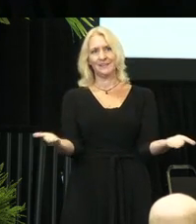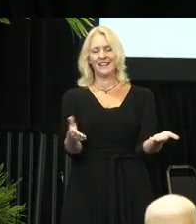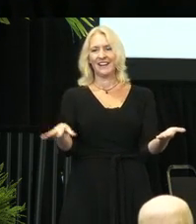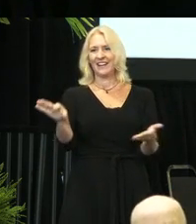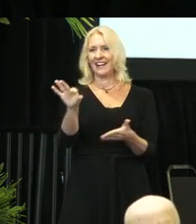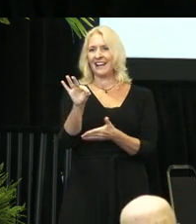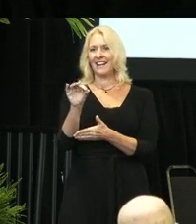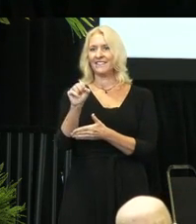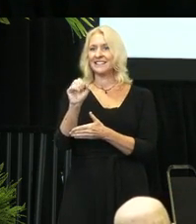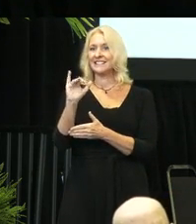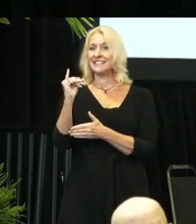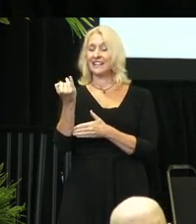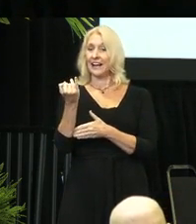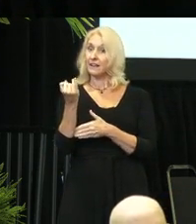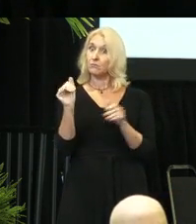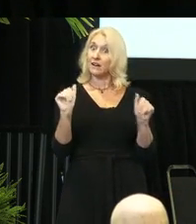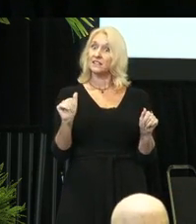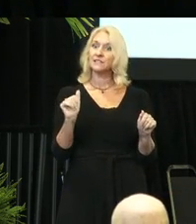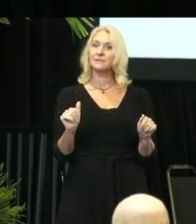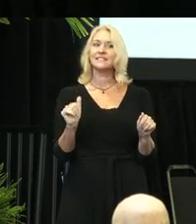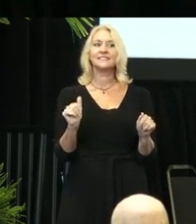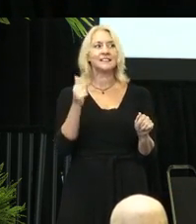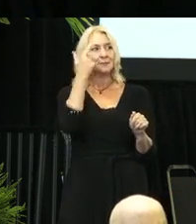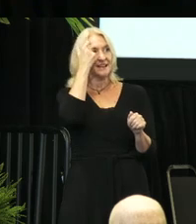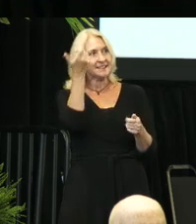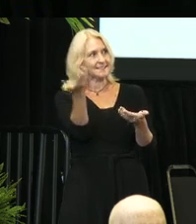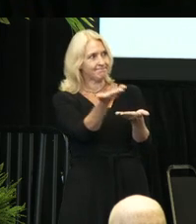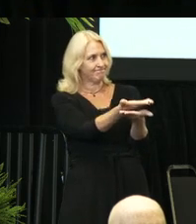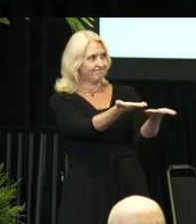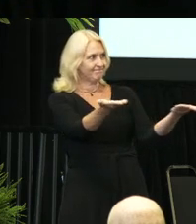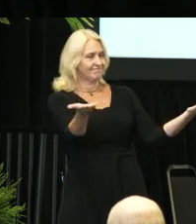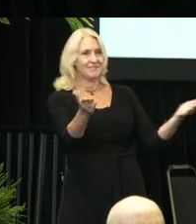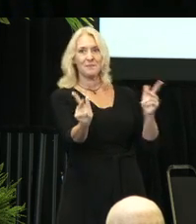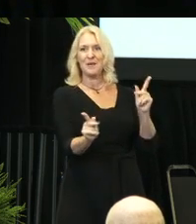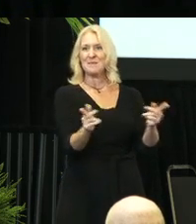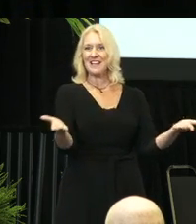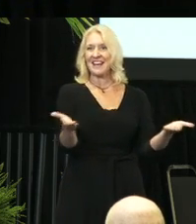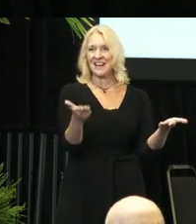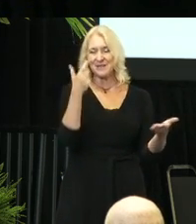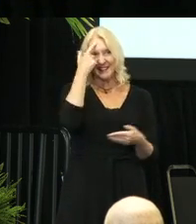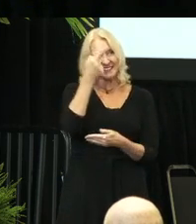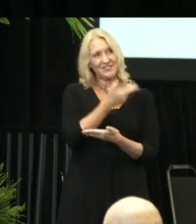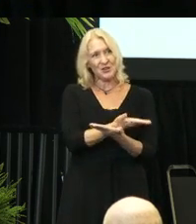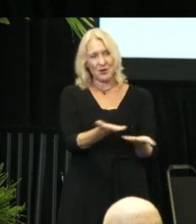And these possibilities are because of every single person in this room, because of you.